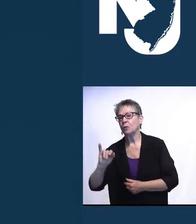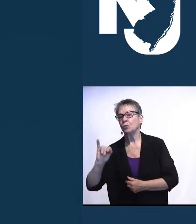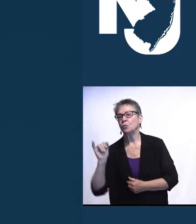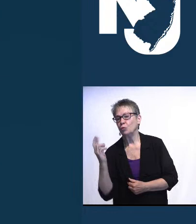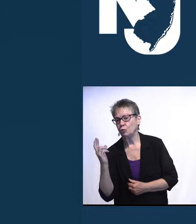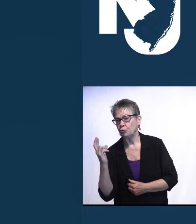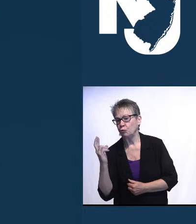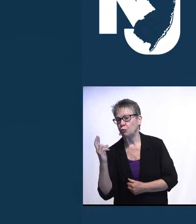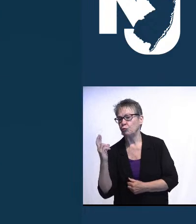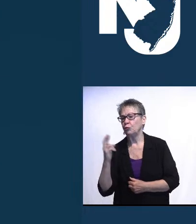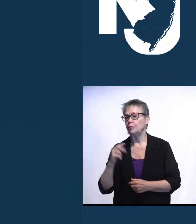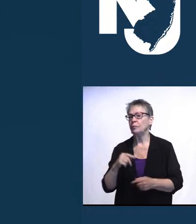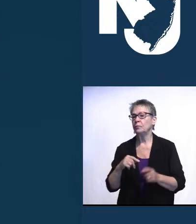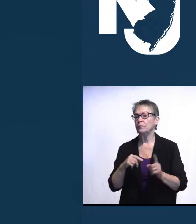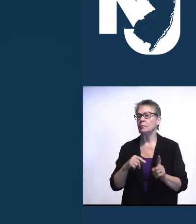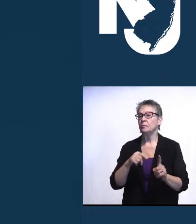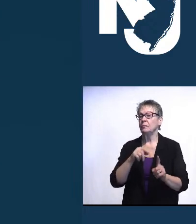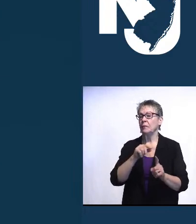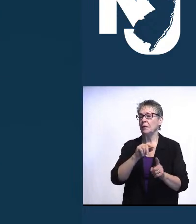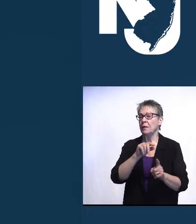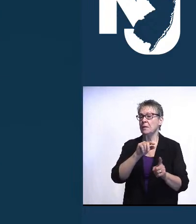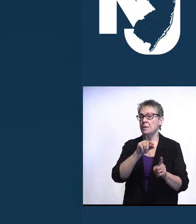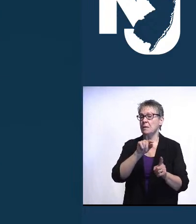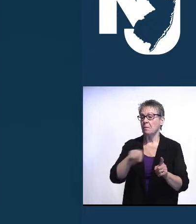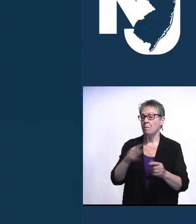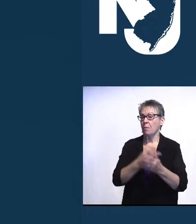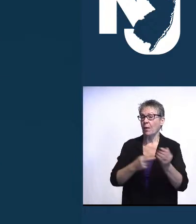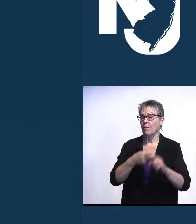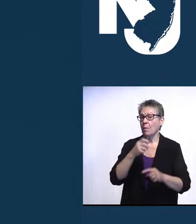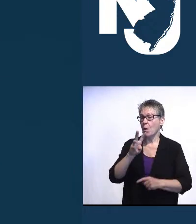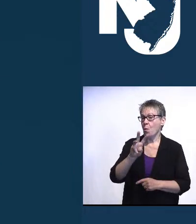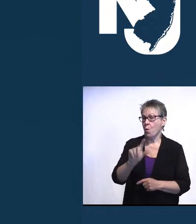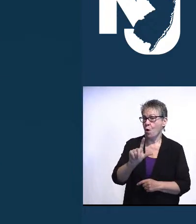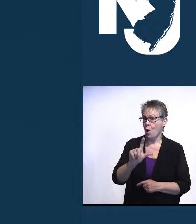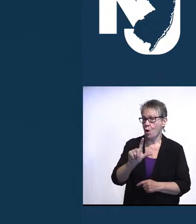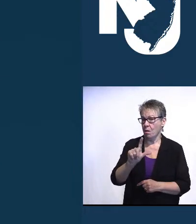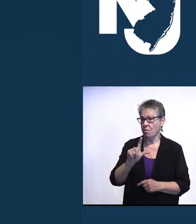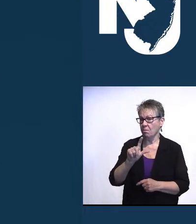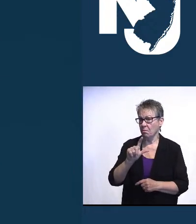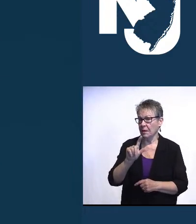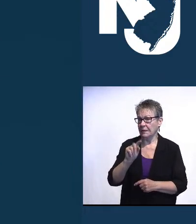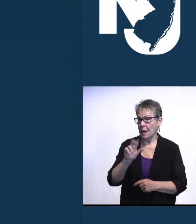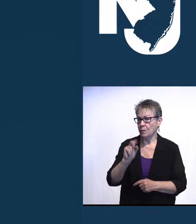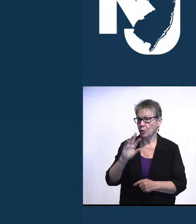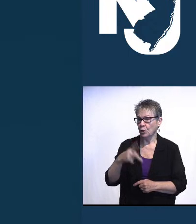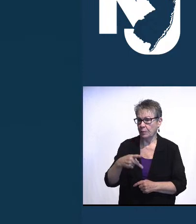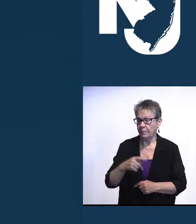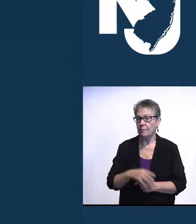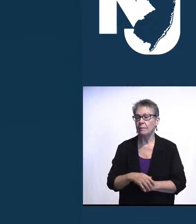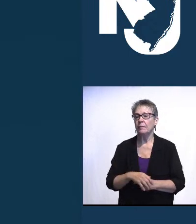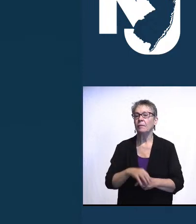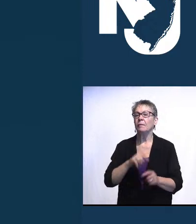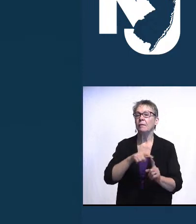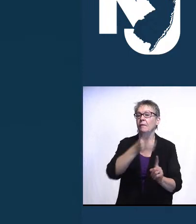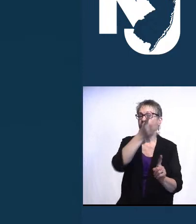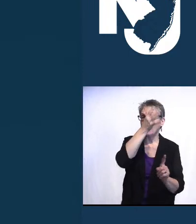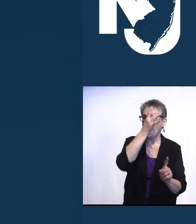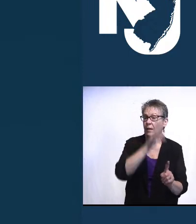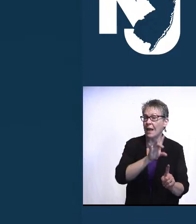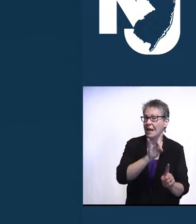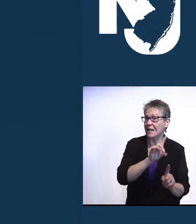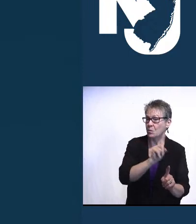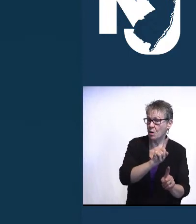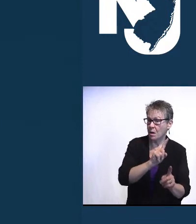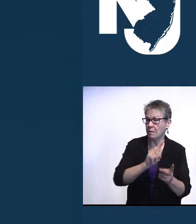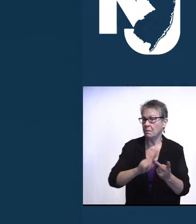Monmouth County. They were 81 and 52, respectively. Vincent Sr., by the way, I found